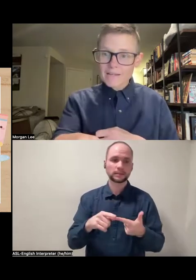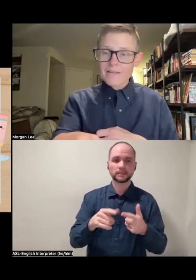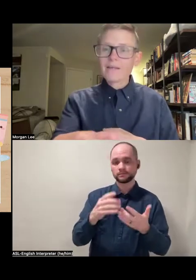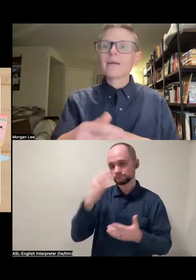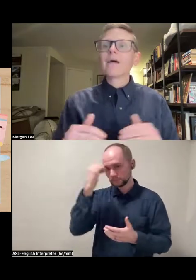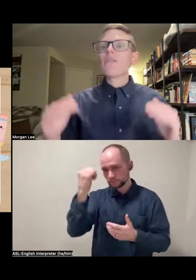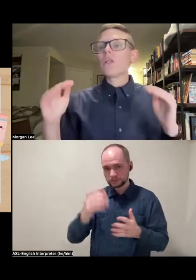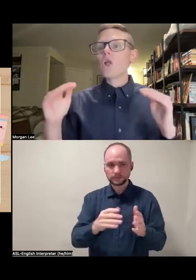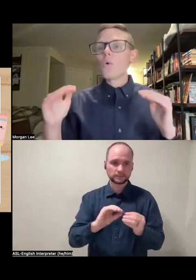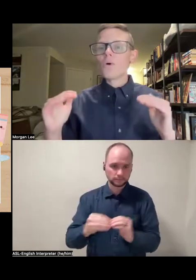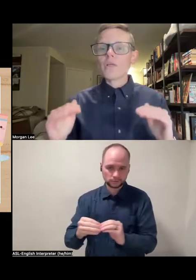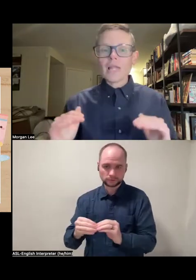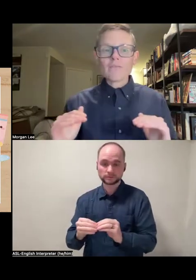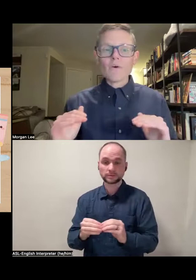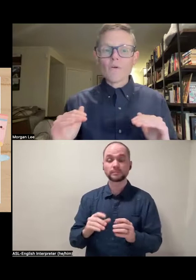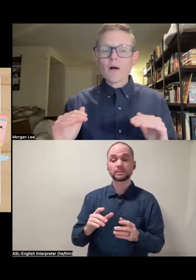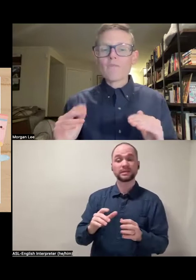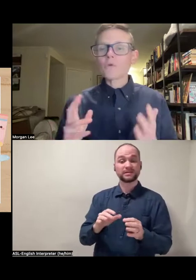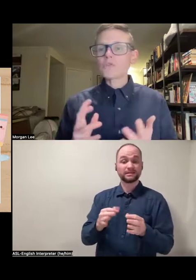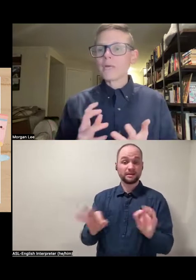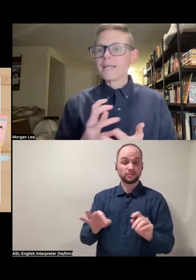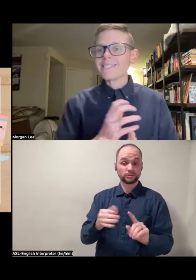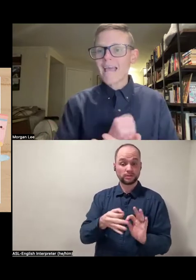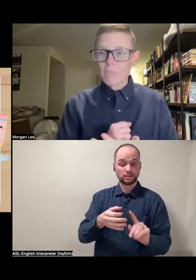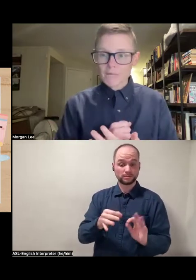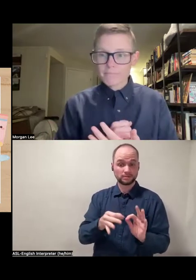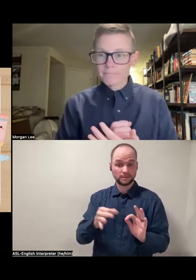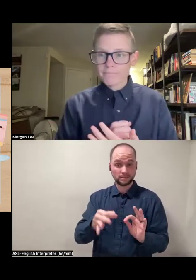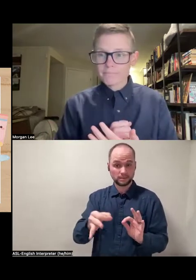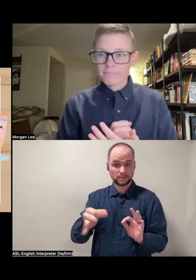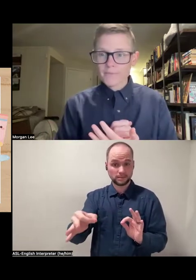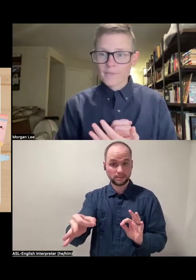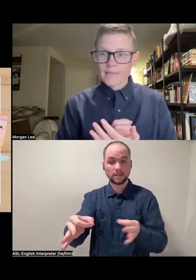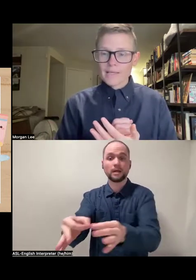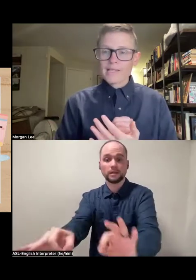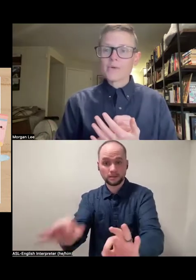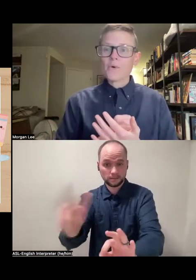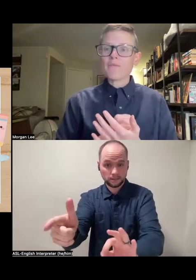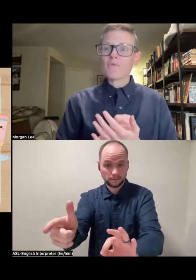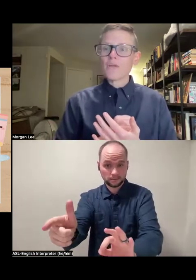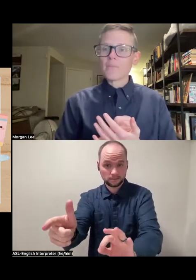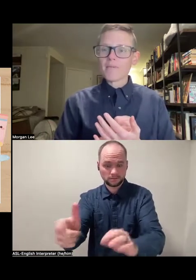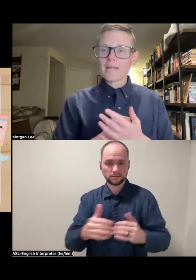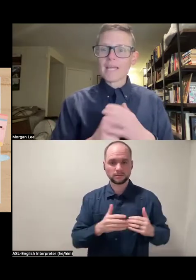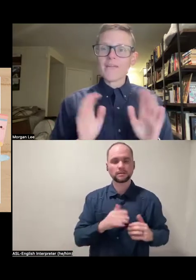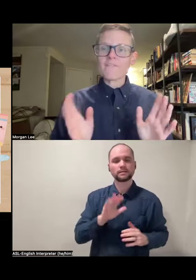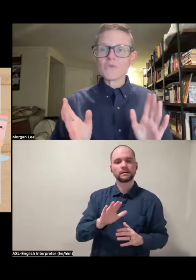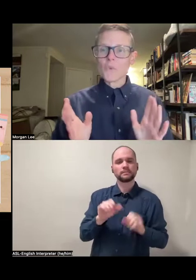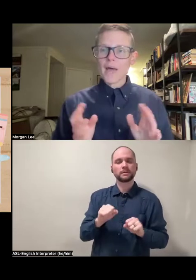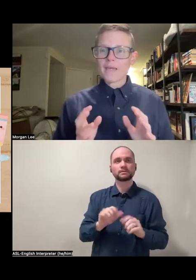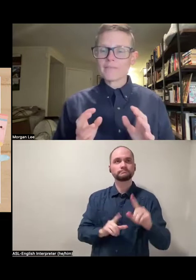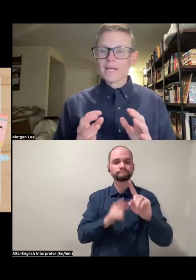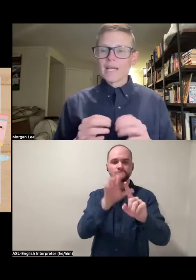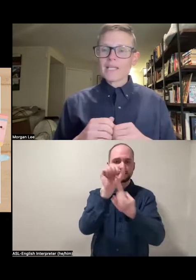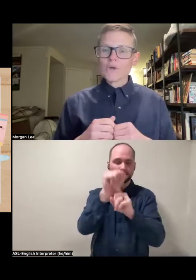delayed, the lower the level of ultimate attainment. So if you think about in a